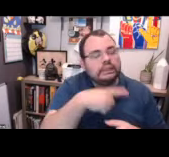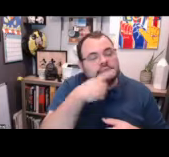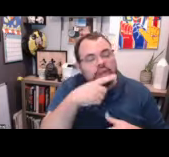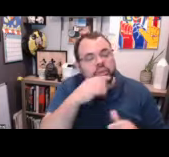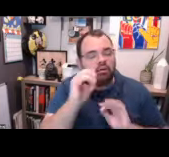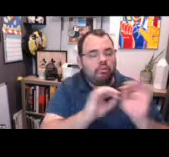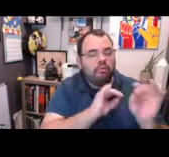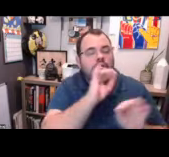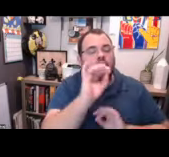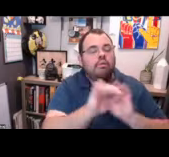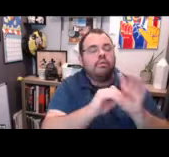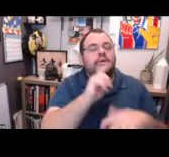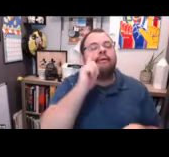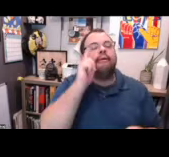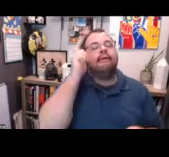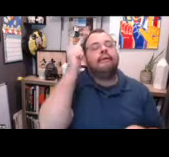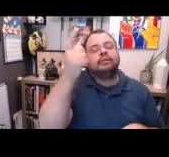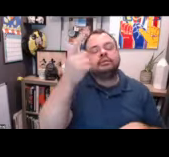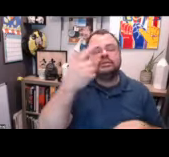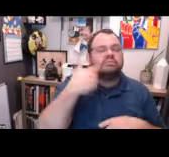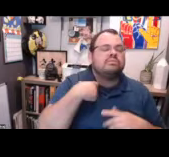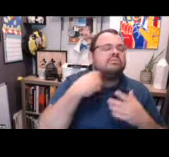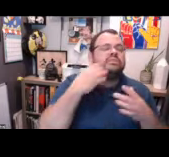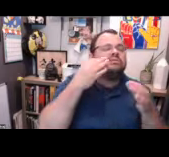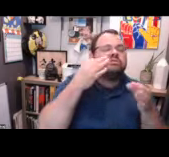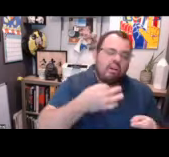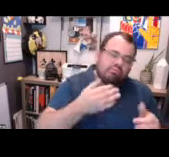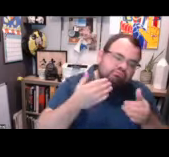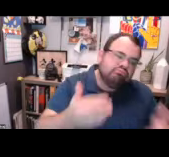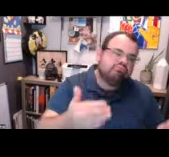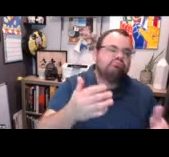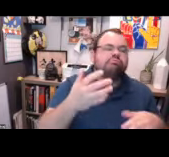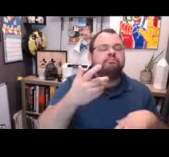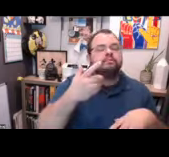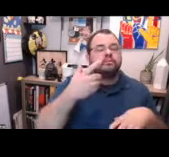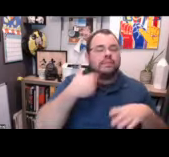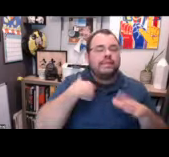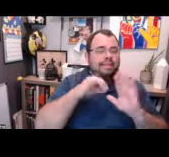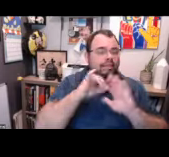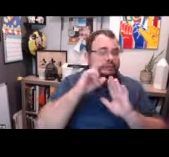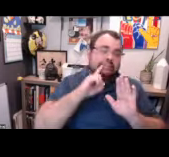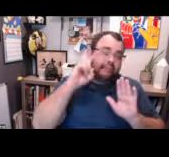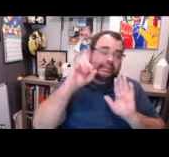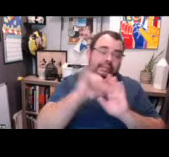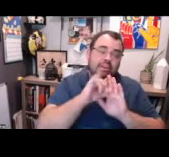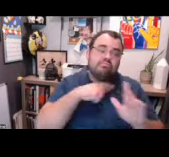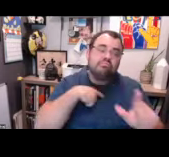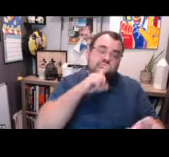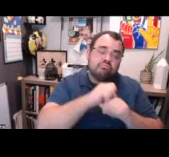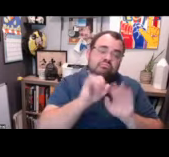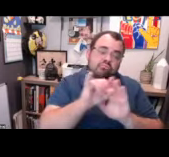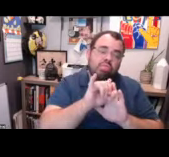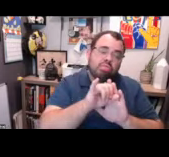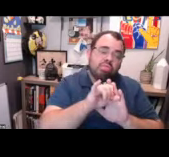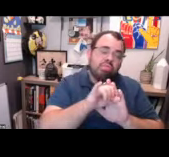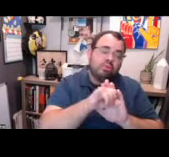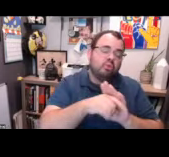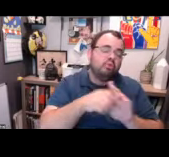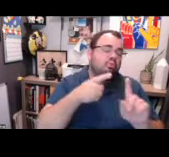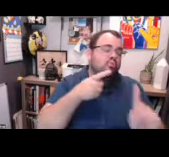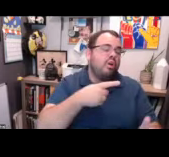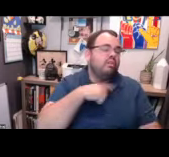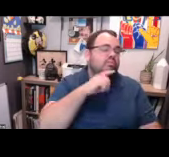I was like, oh no, you can't. You can't decide because you're deaf and you're hearing. No. And so then later on, I identify